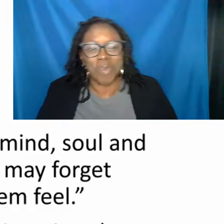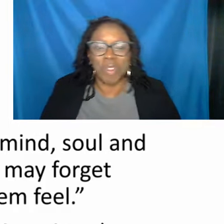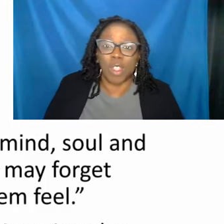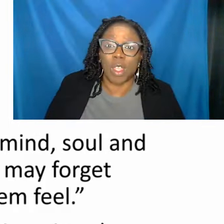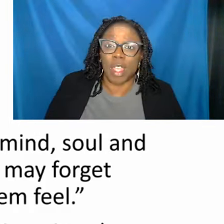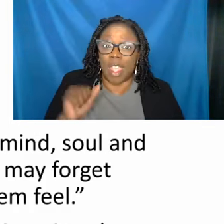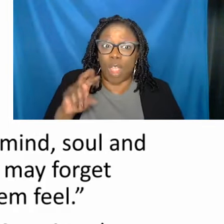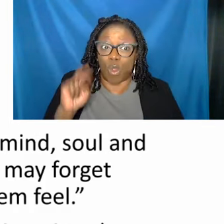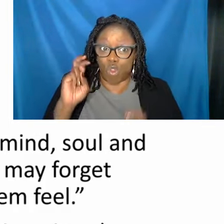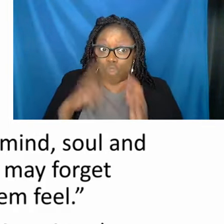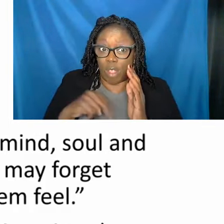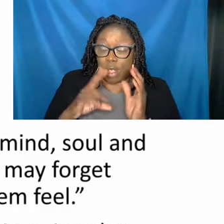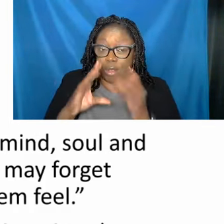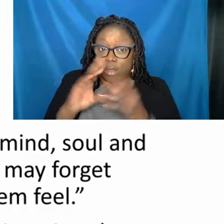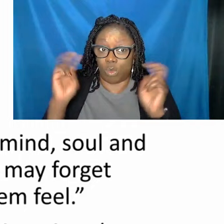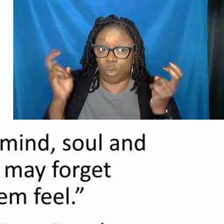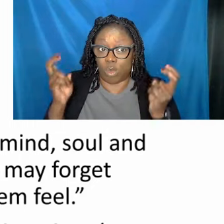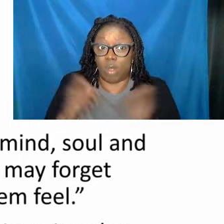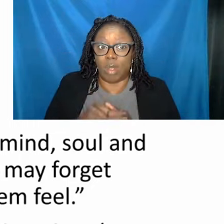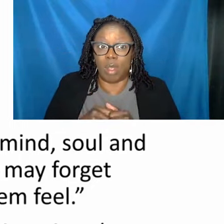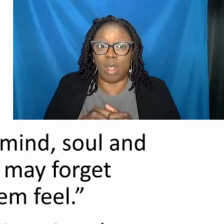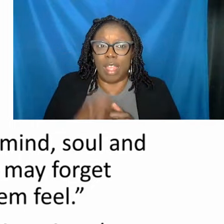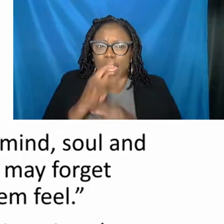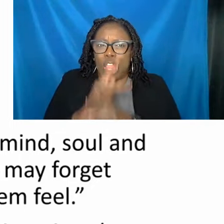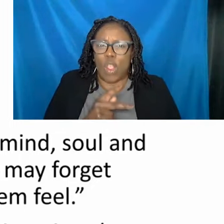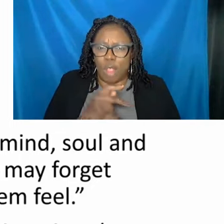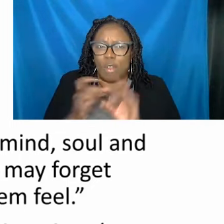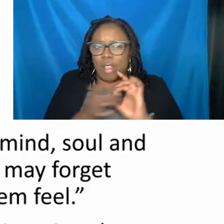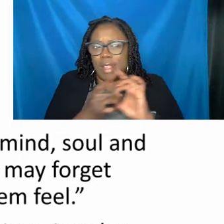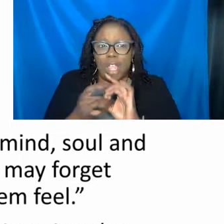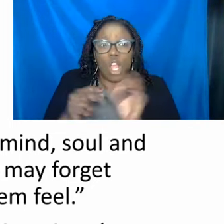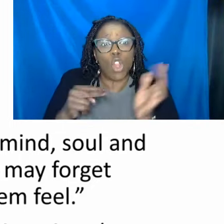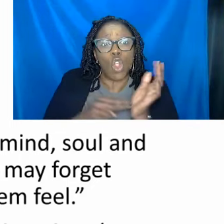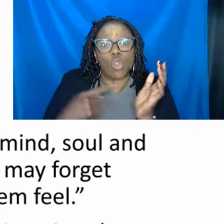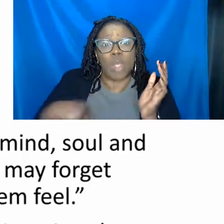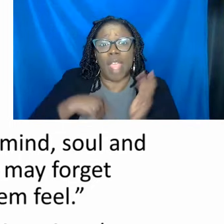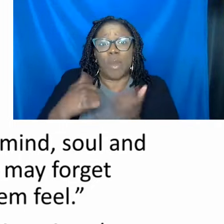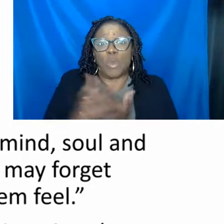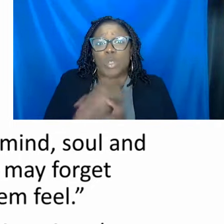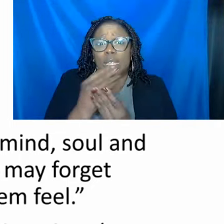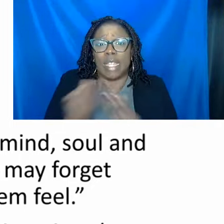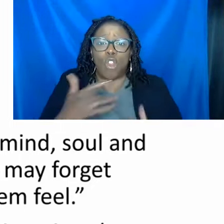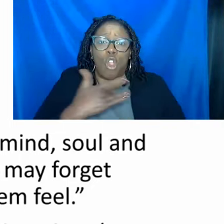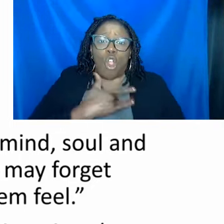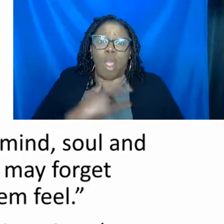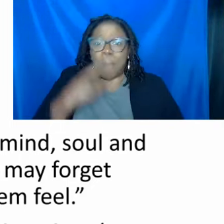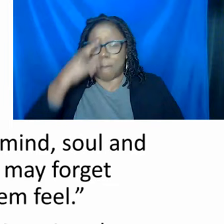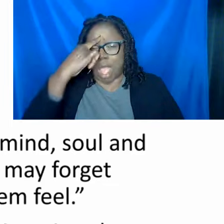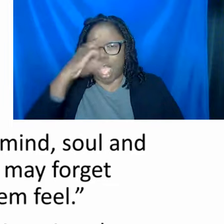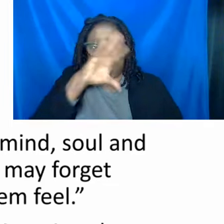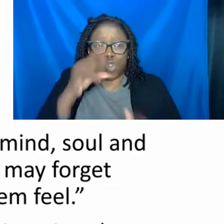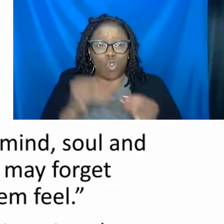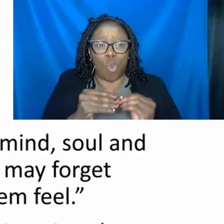Aaron? Okay, caring relationship. As a nurse, we have the opportunity to heal the heart, mind, body,